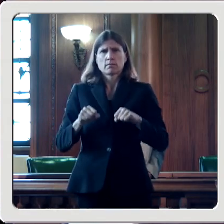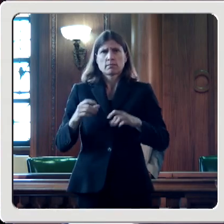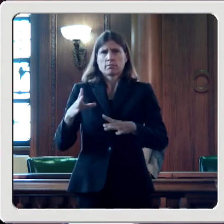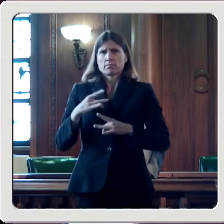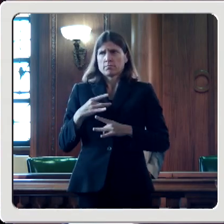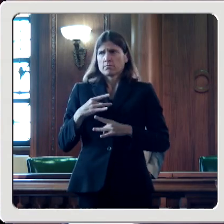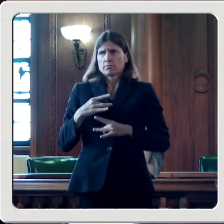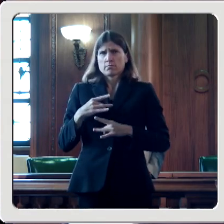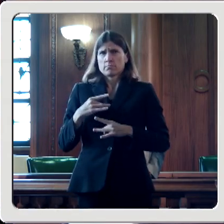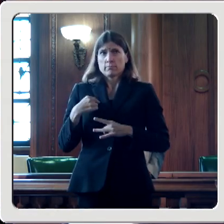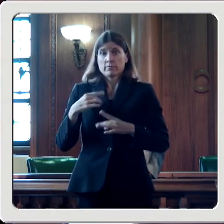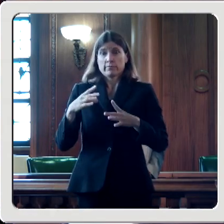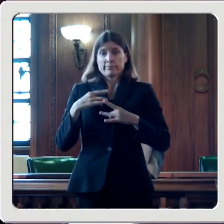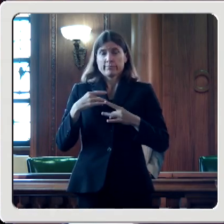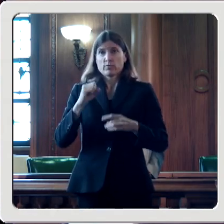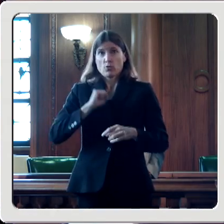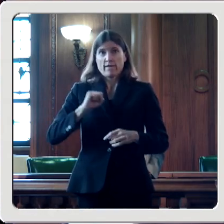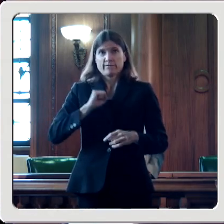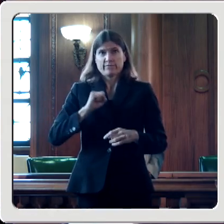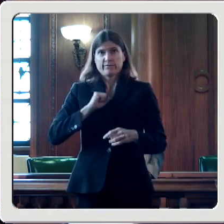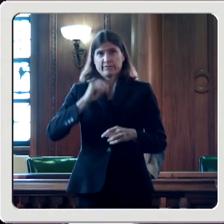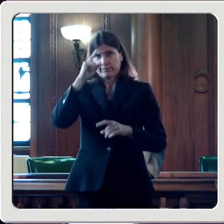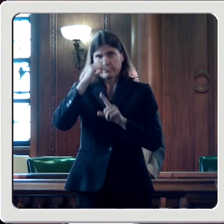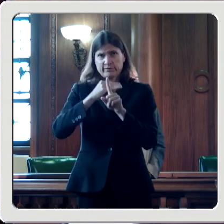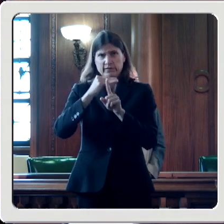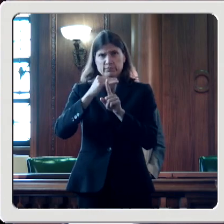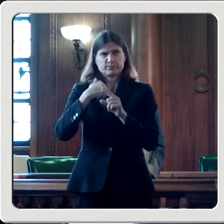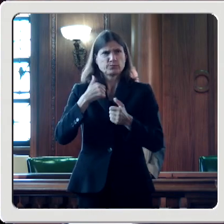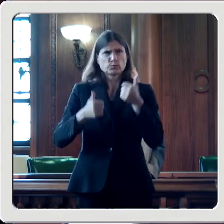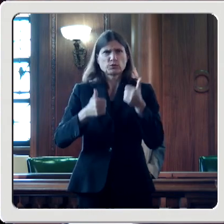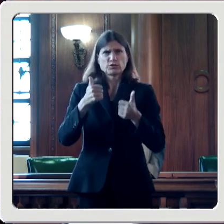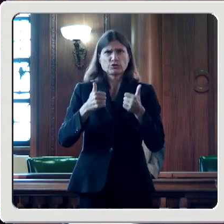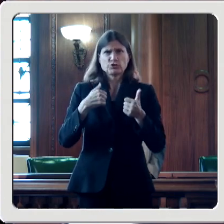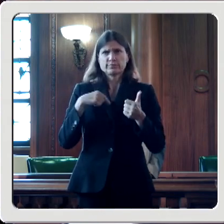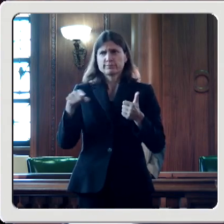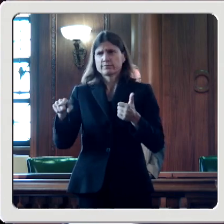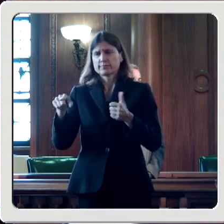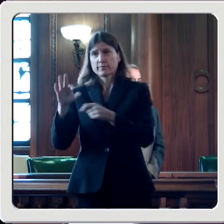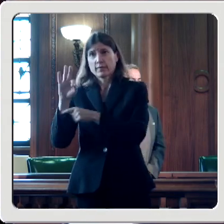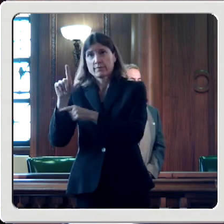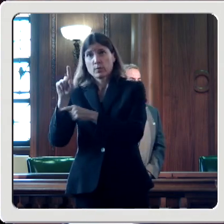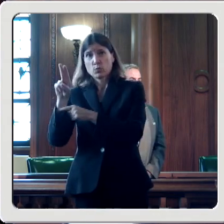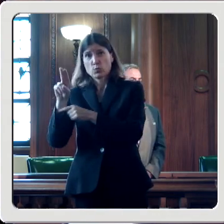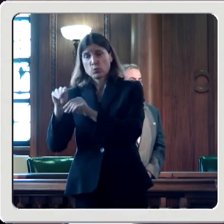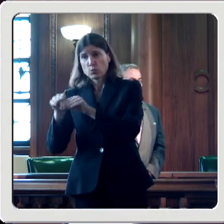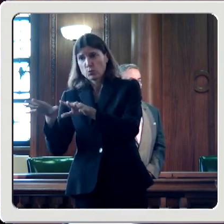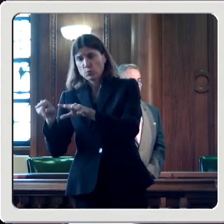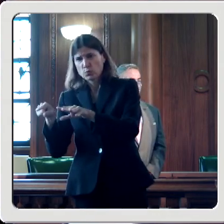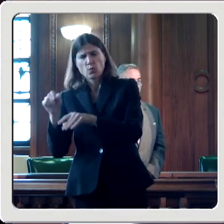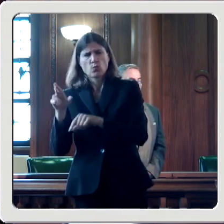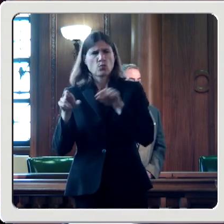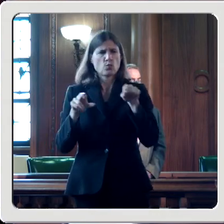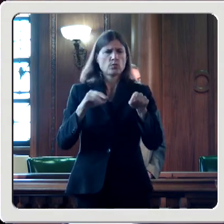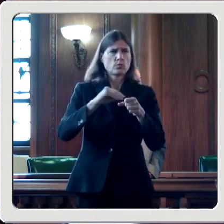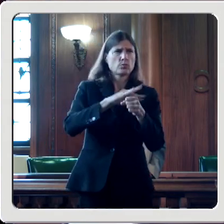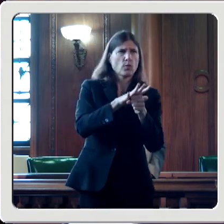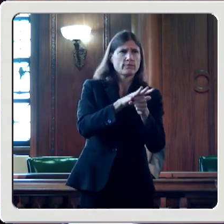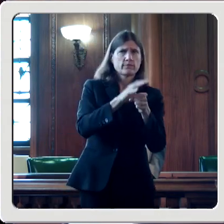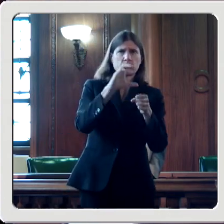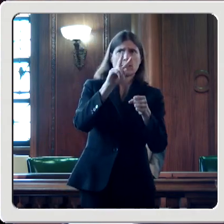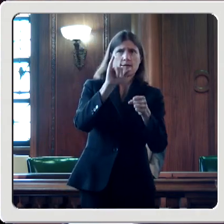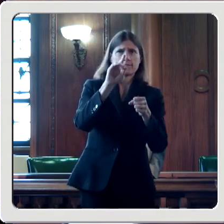be quarantined while awaiting tests for both the flu and COVID when both of them are in season in a few